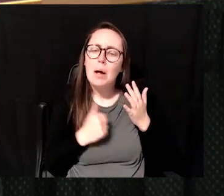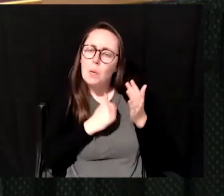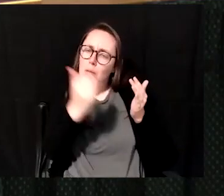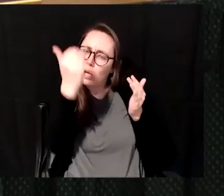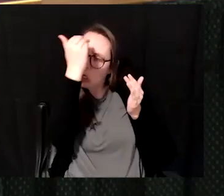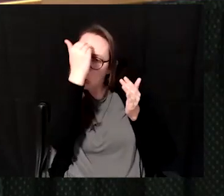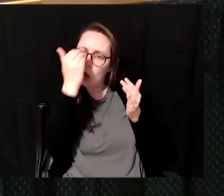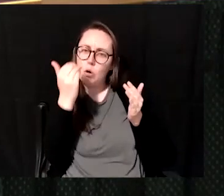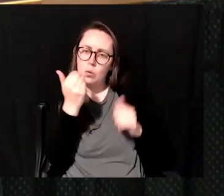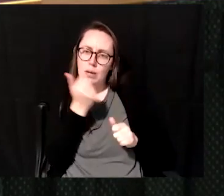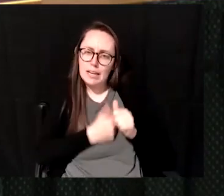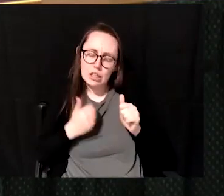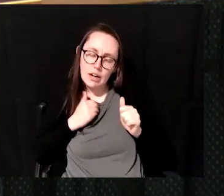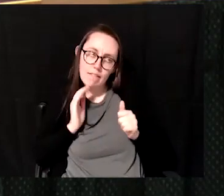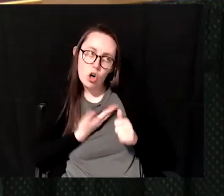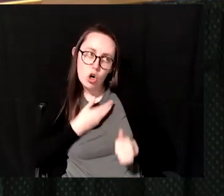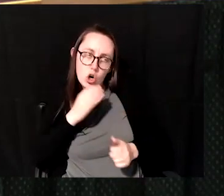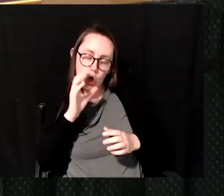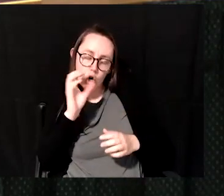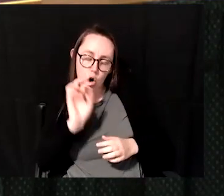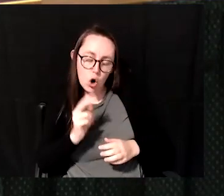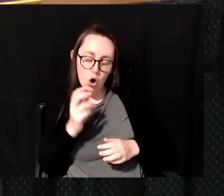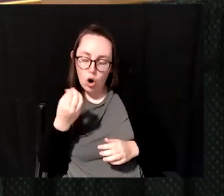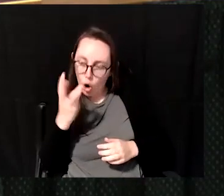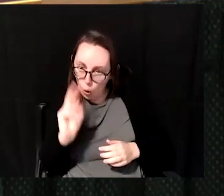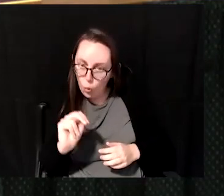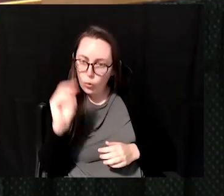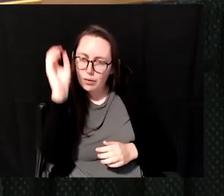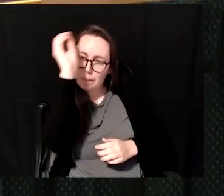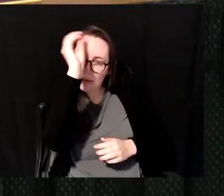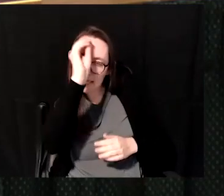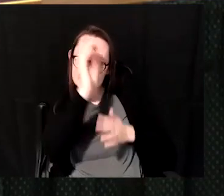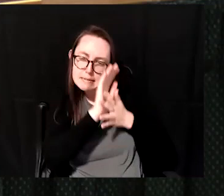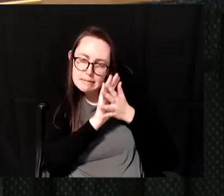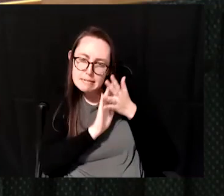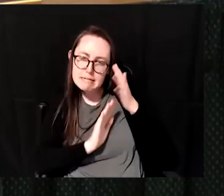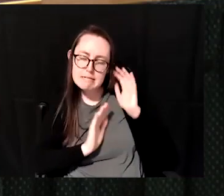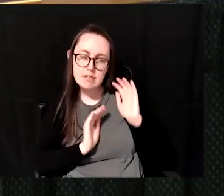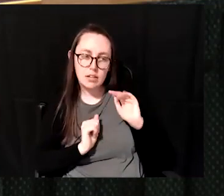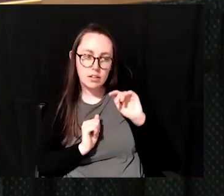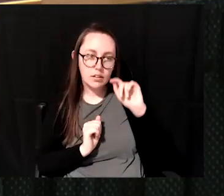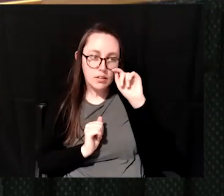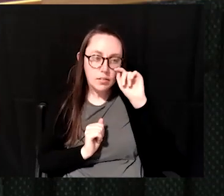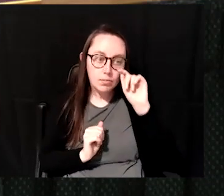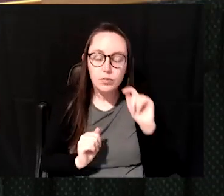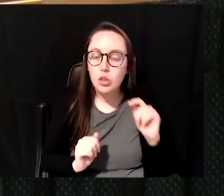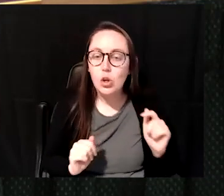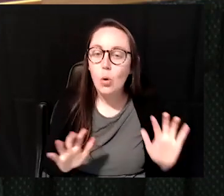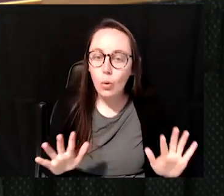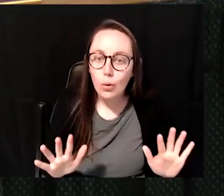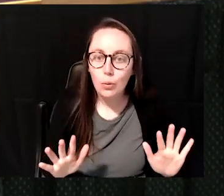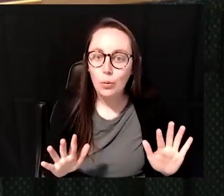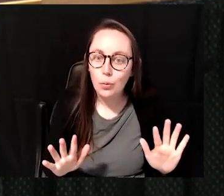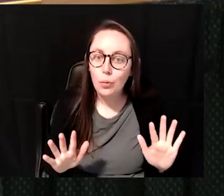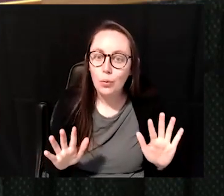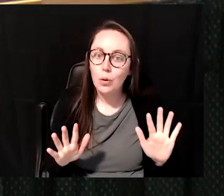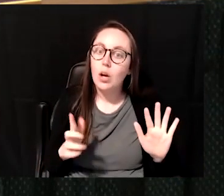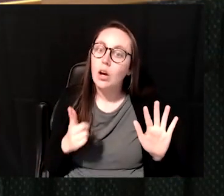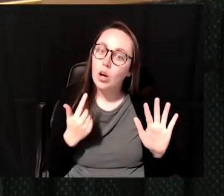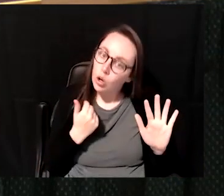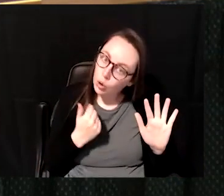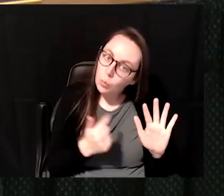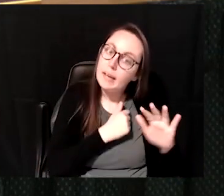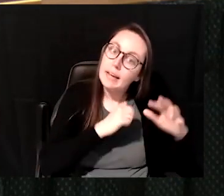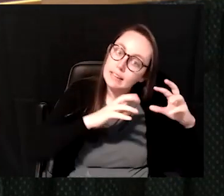recommendations so we did a sort of not a contradictory thing but we knew that there was work to be done to unravel